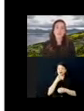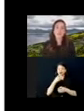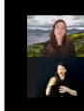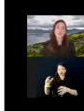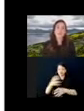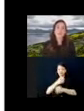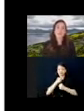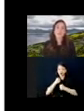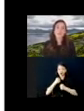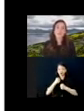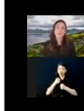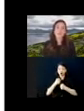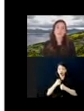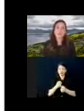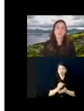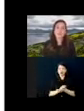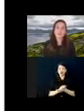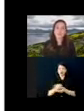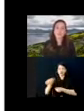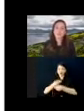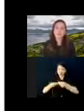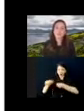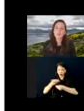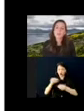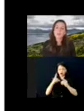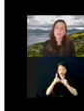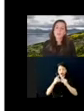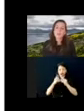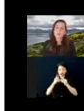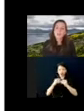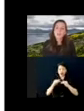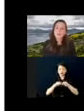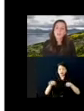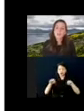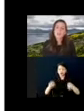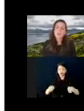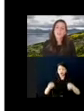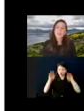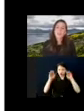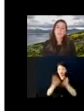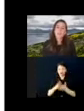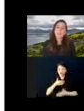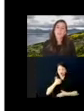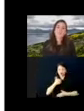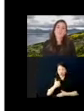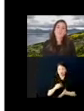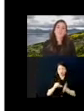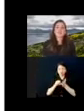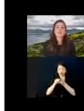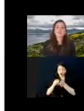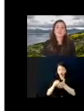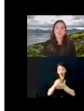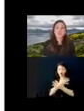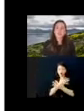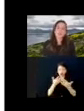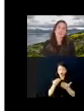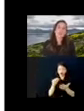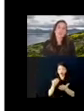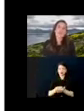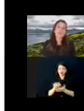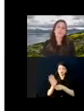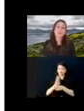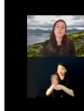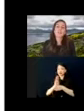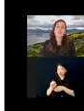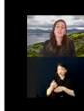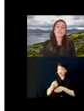work for individuals lower down the socioeconomic pyramid. And I think there's some important questions that some of you may have touched on in